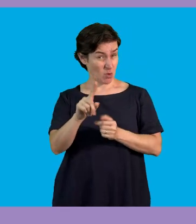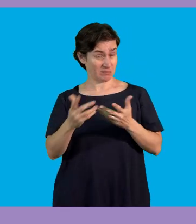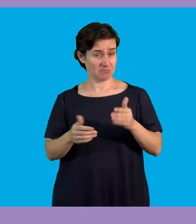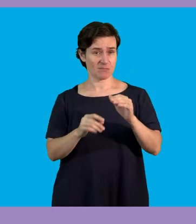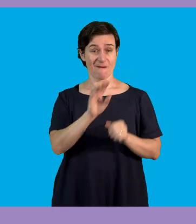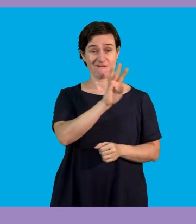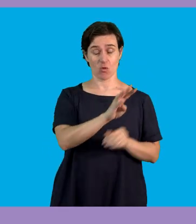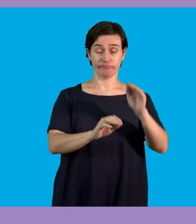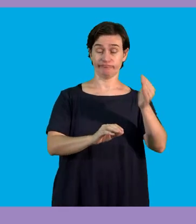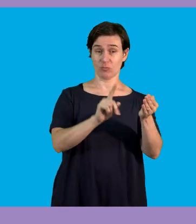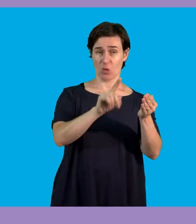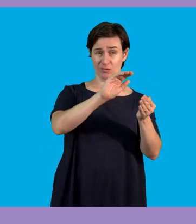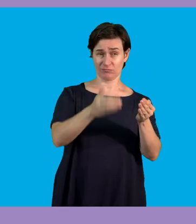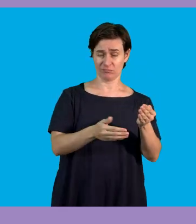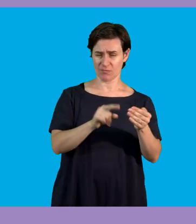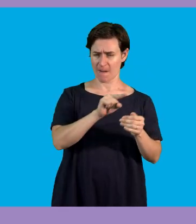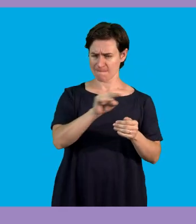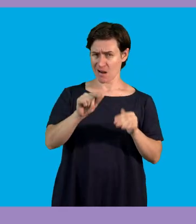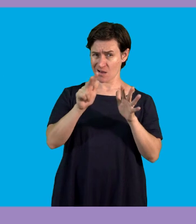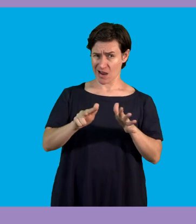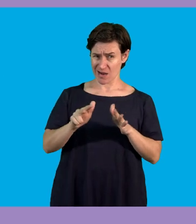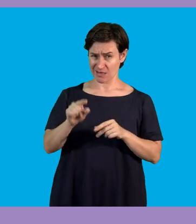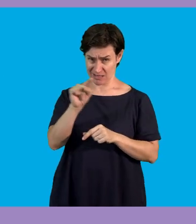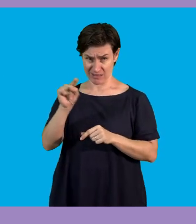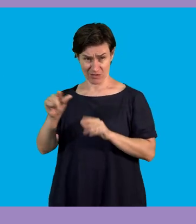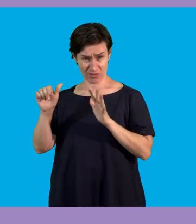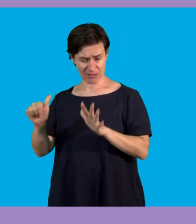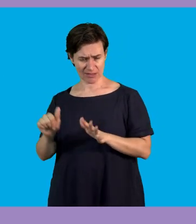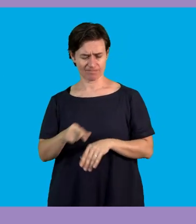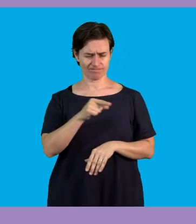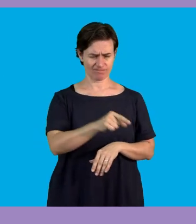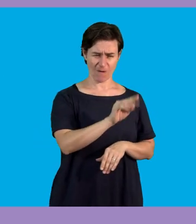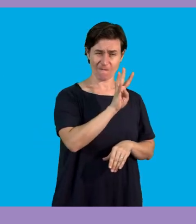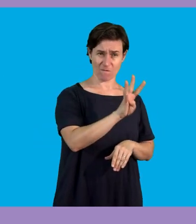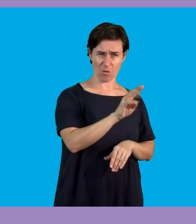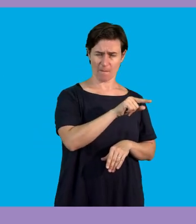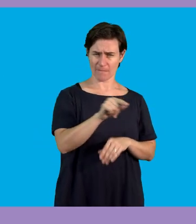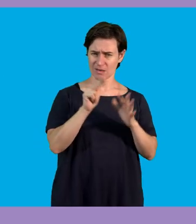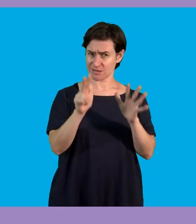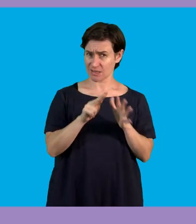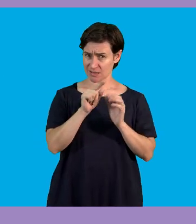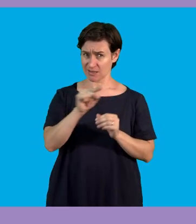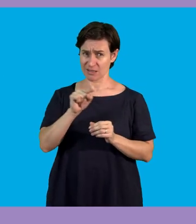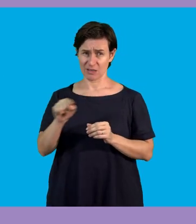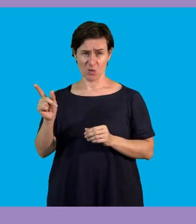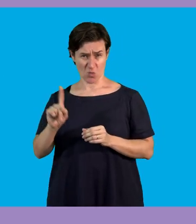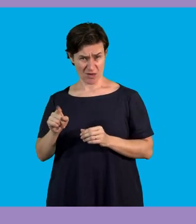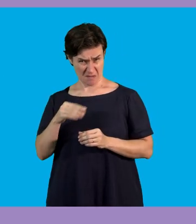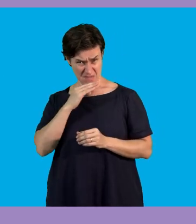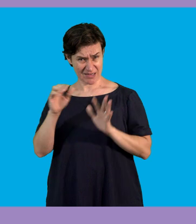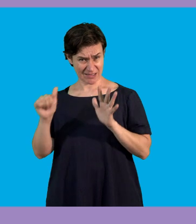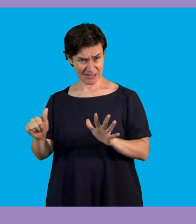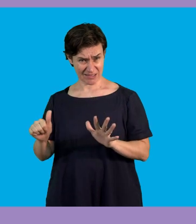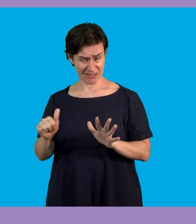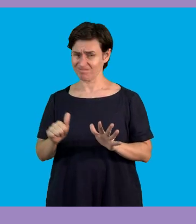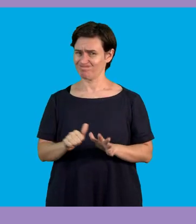minus 18, can that give us 6? 4 times 1 is 4 minus 18. Can